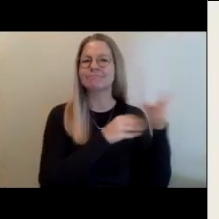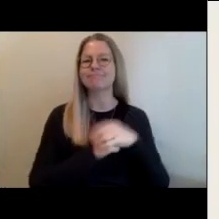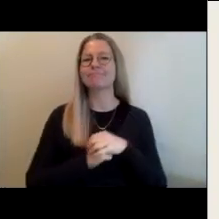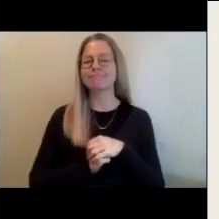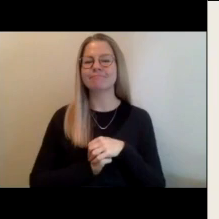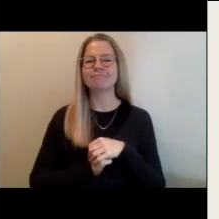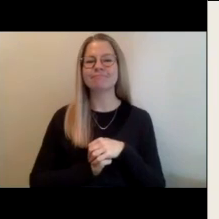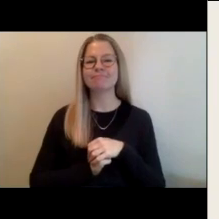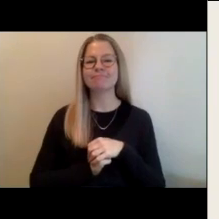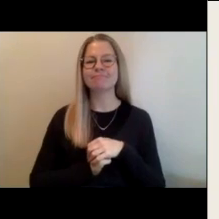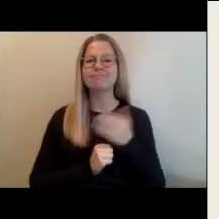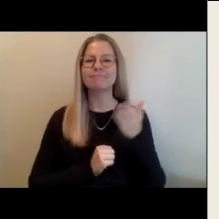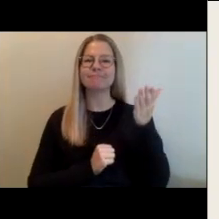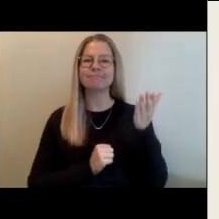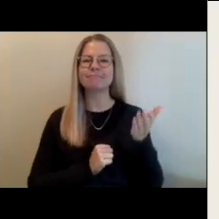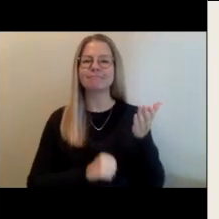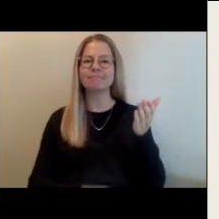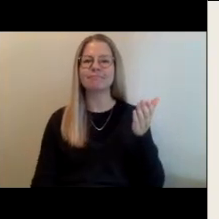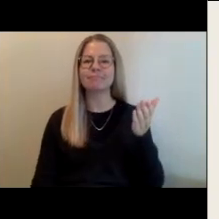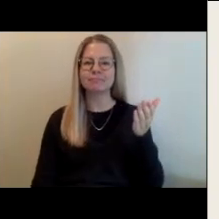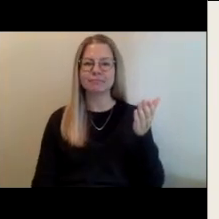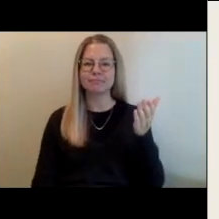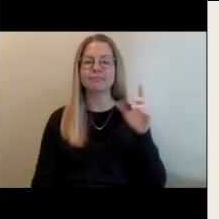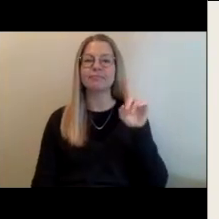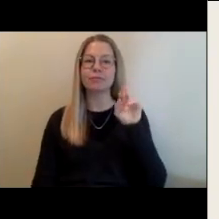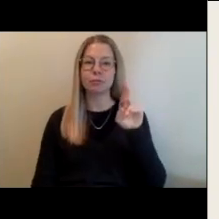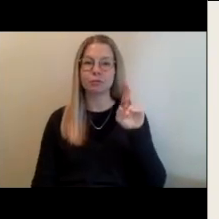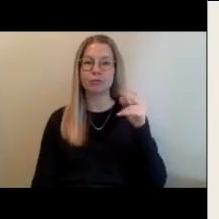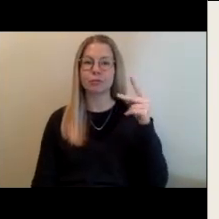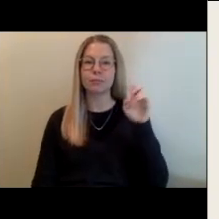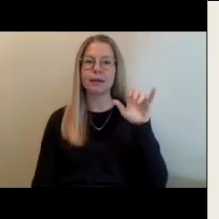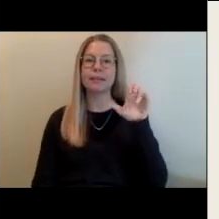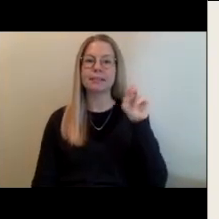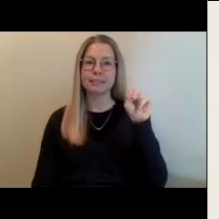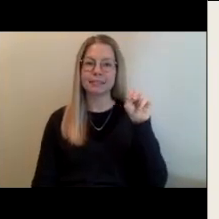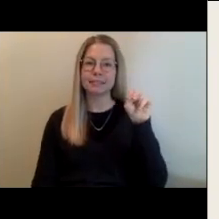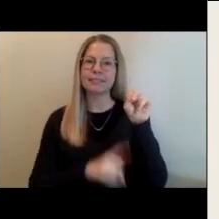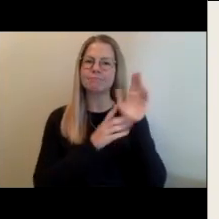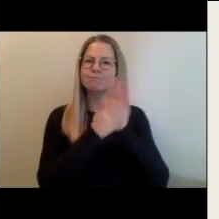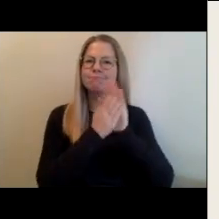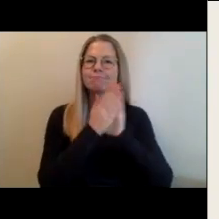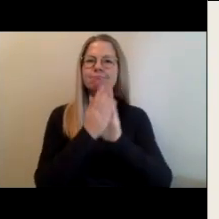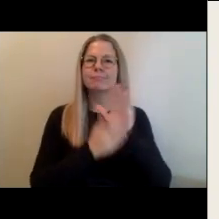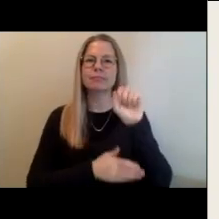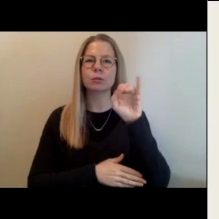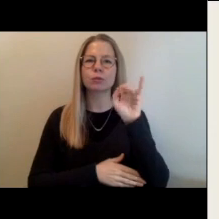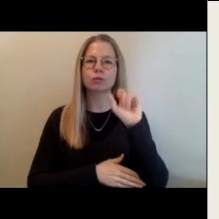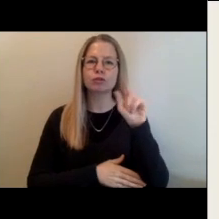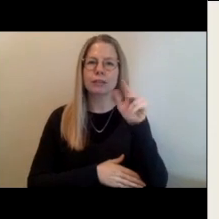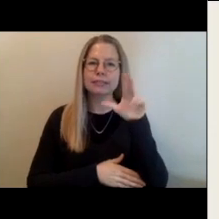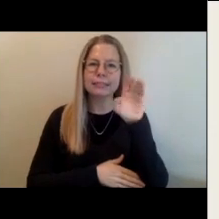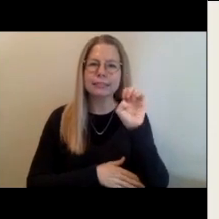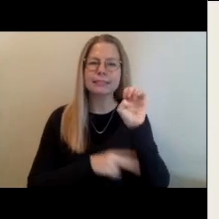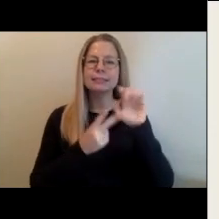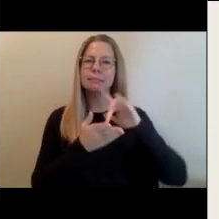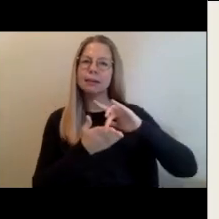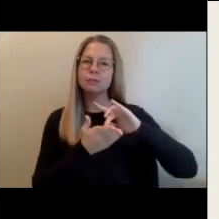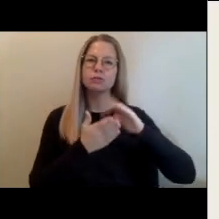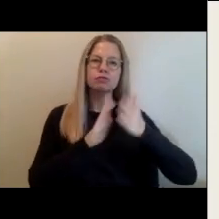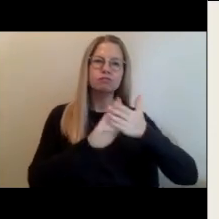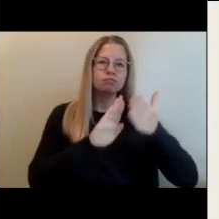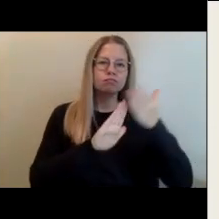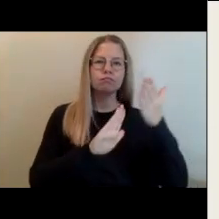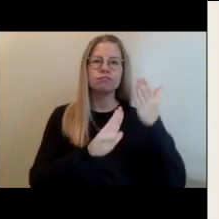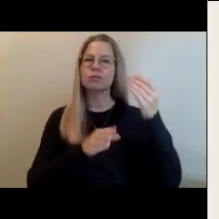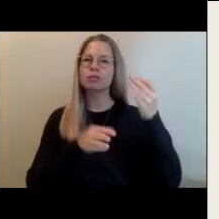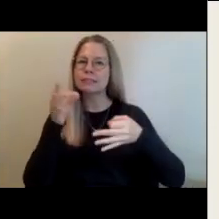Dr. Paton has a keen interest in ethics and social justice, medical administration and governance, and she served on health boards, on the board of the